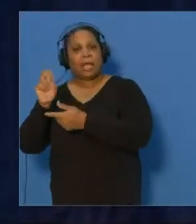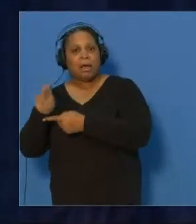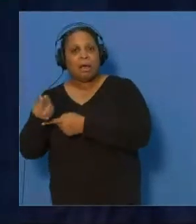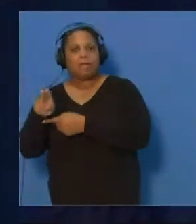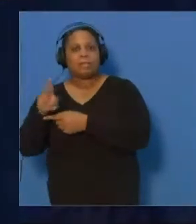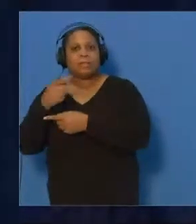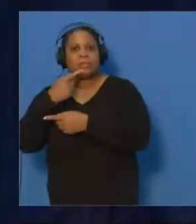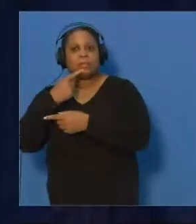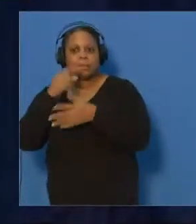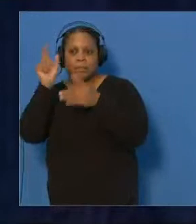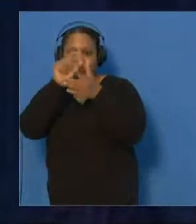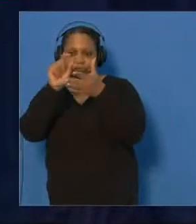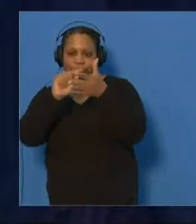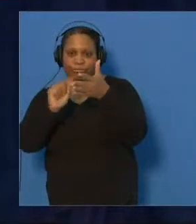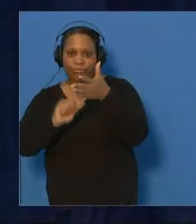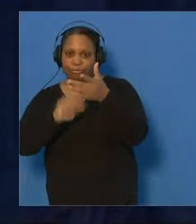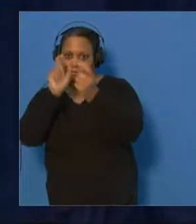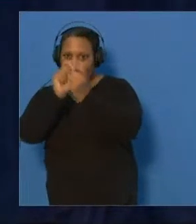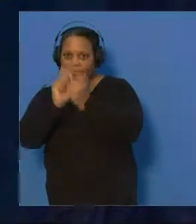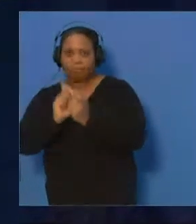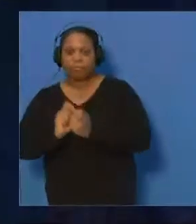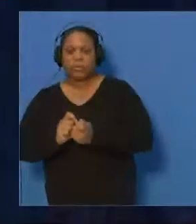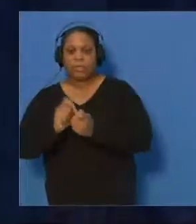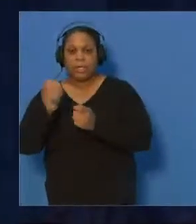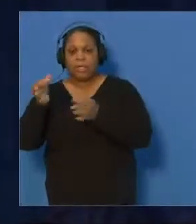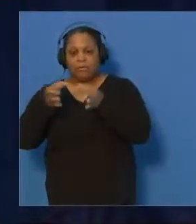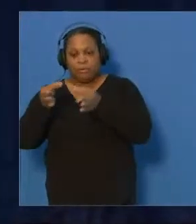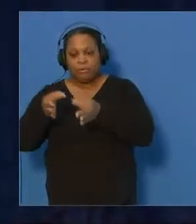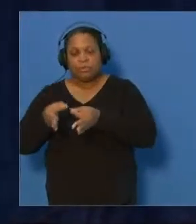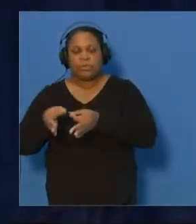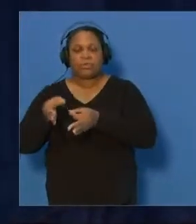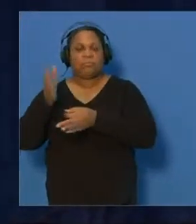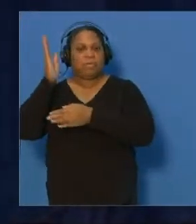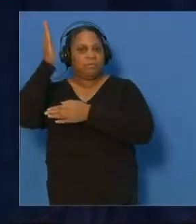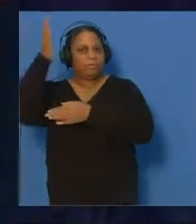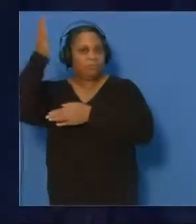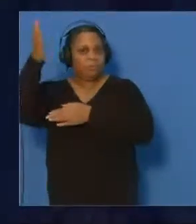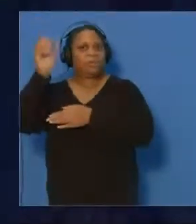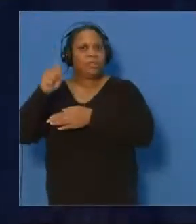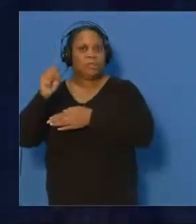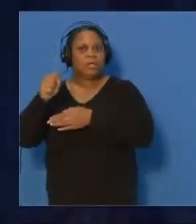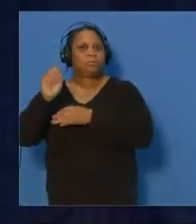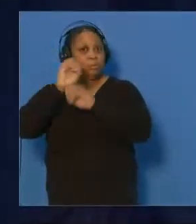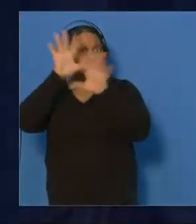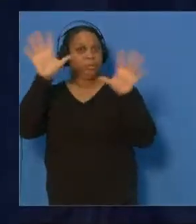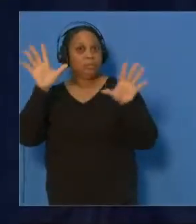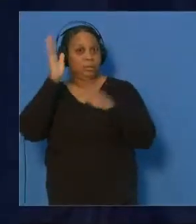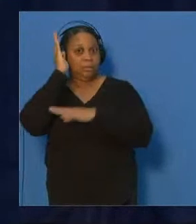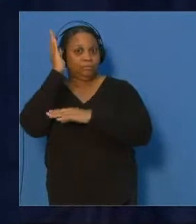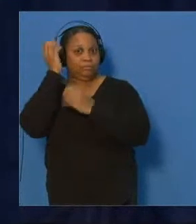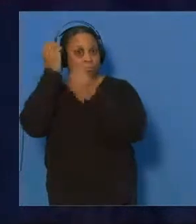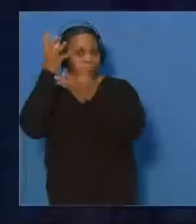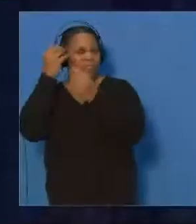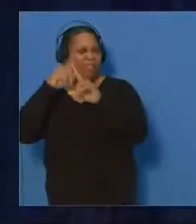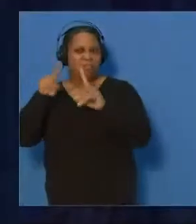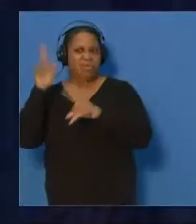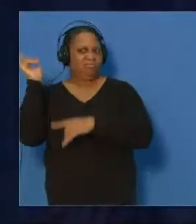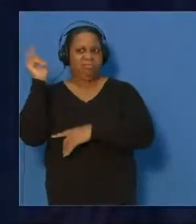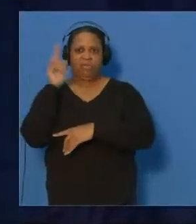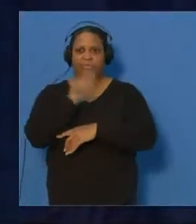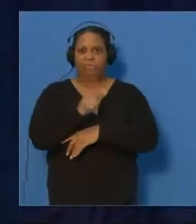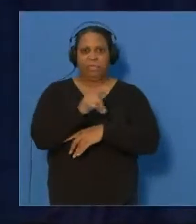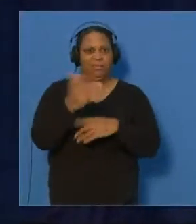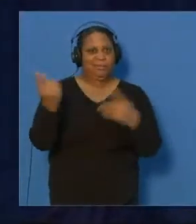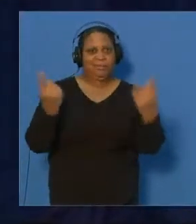these particular items, and I think that in the future we might be able to make a statement on that particularly. But clearly, Jonathan, if there are no flights coming in and there's